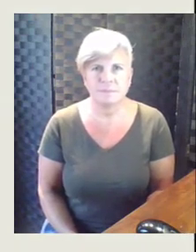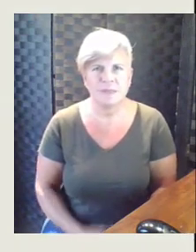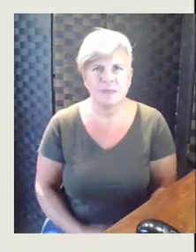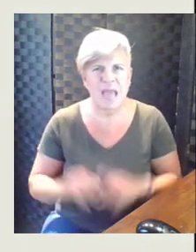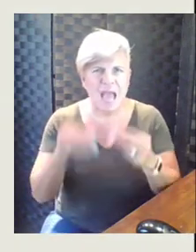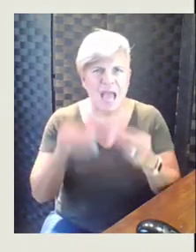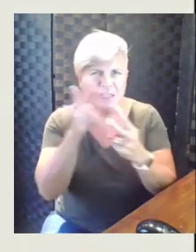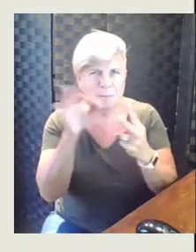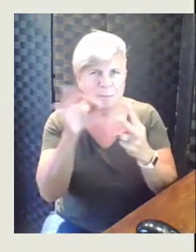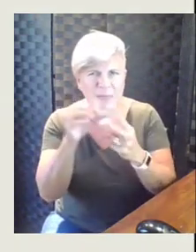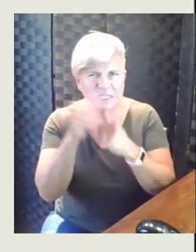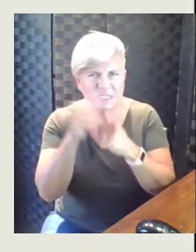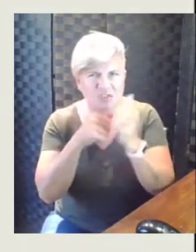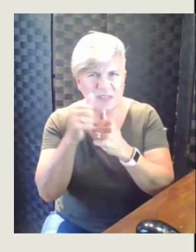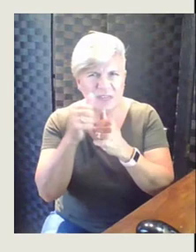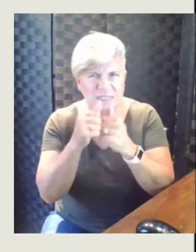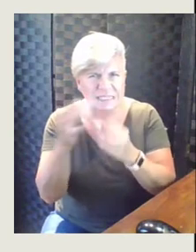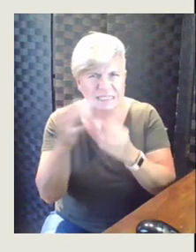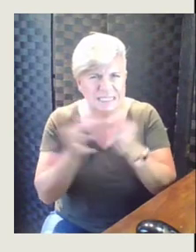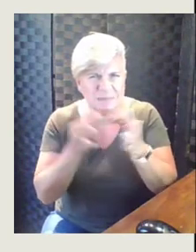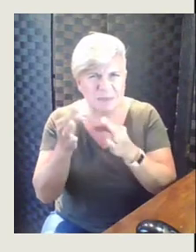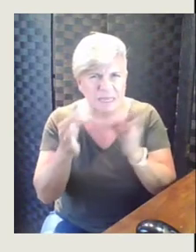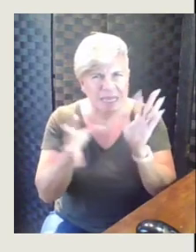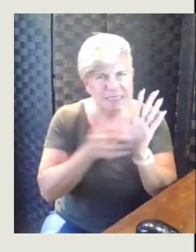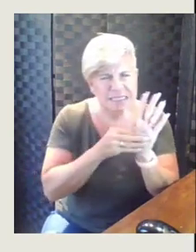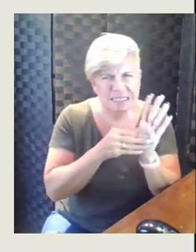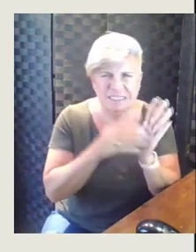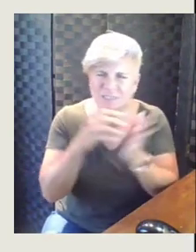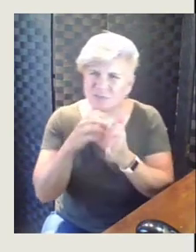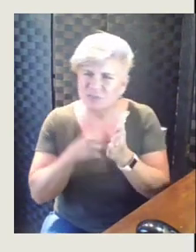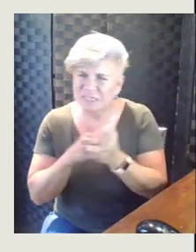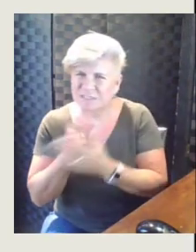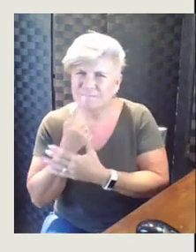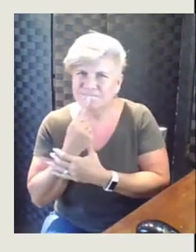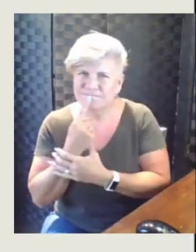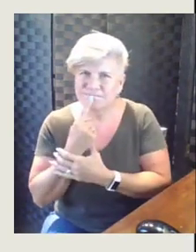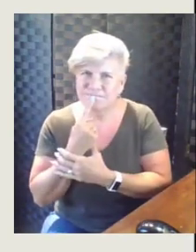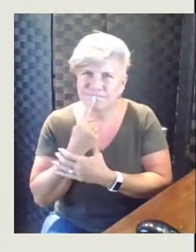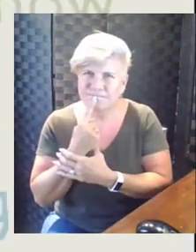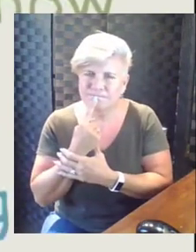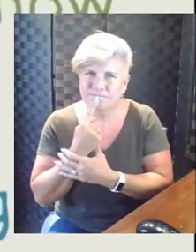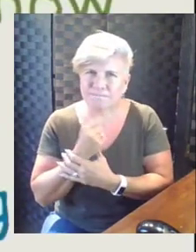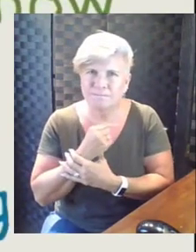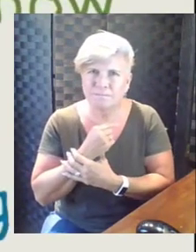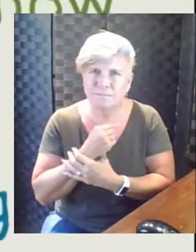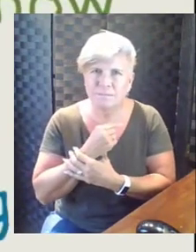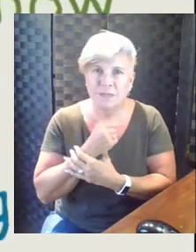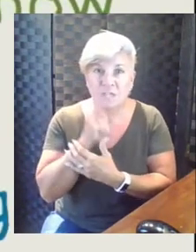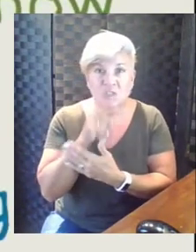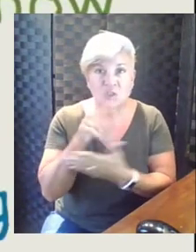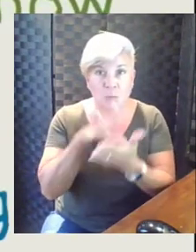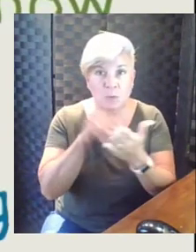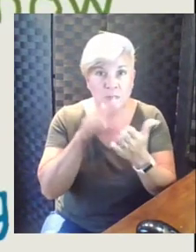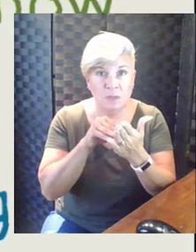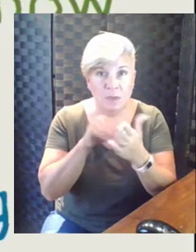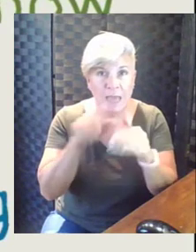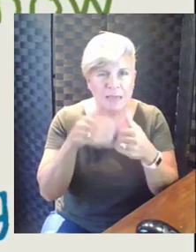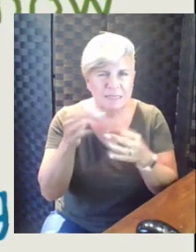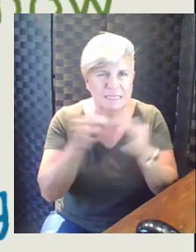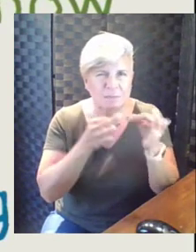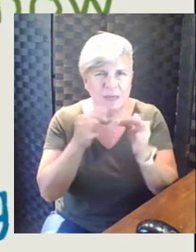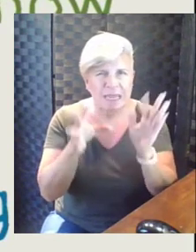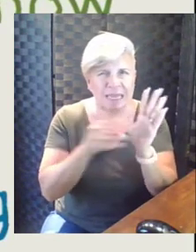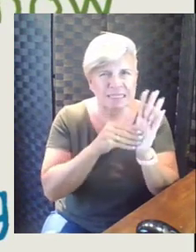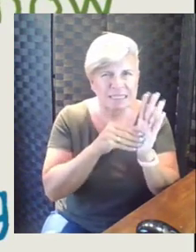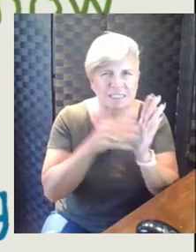How do you choose a strategy for explaining addition and subtraction? In this lesson, you will learn how to